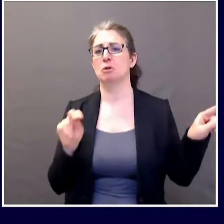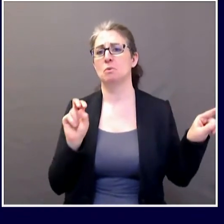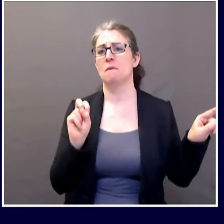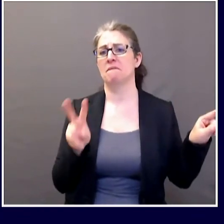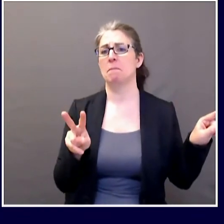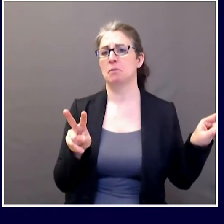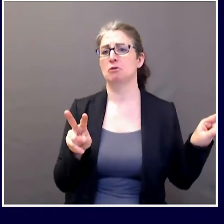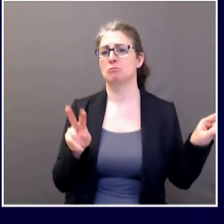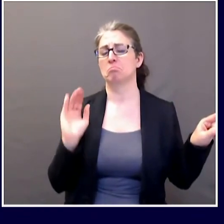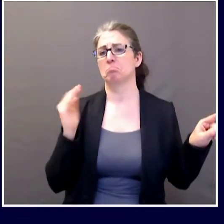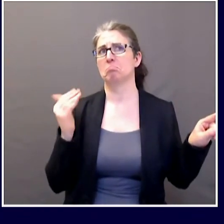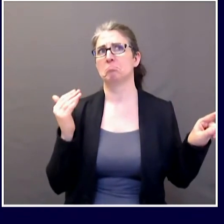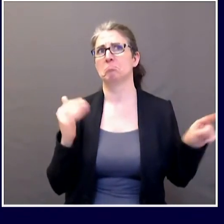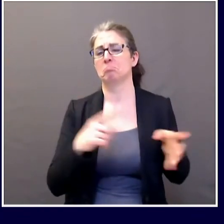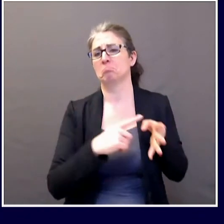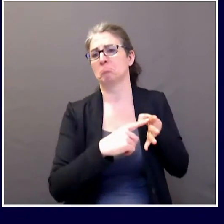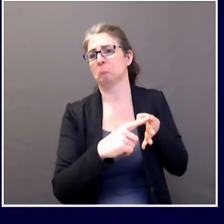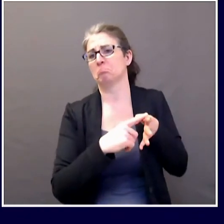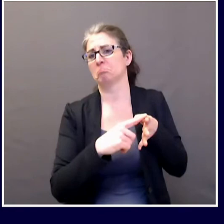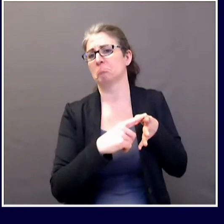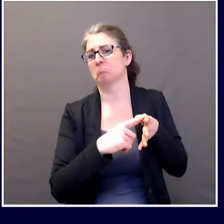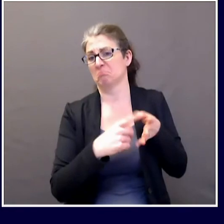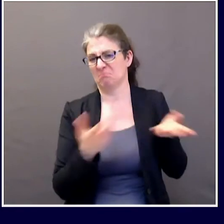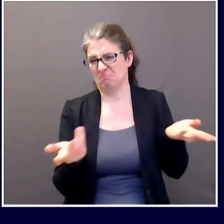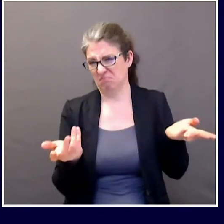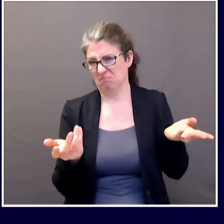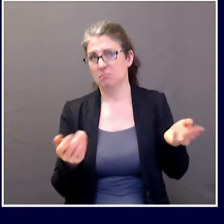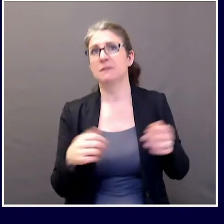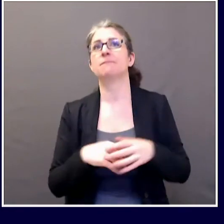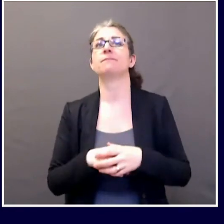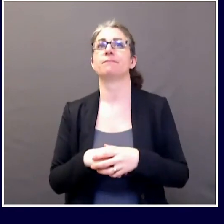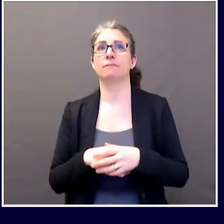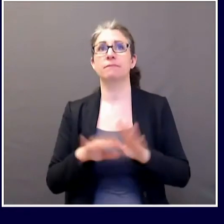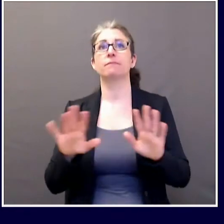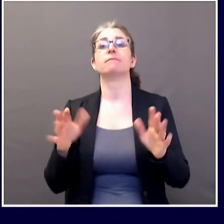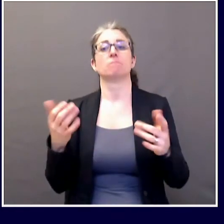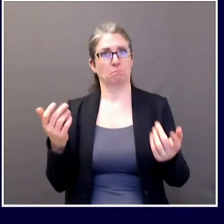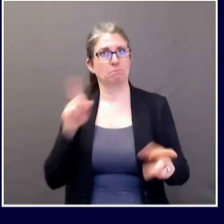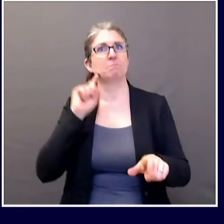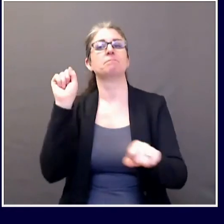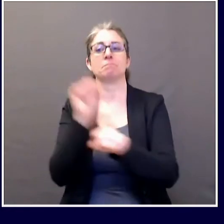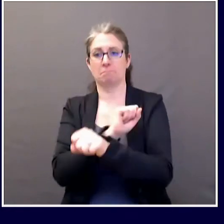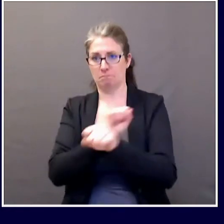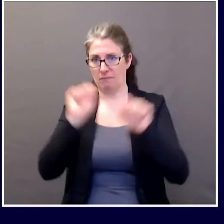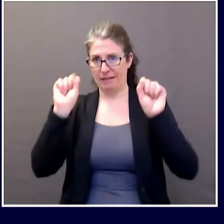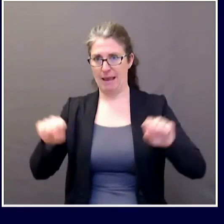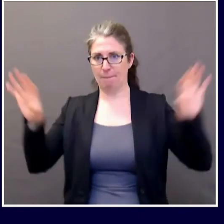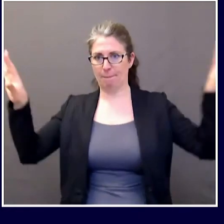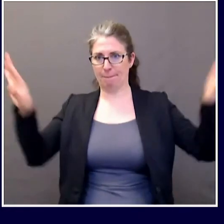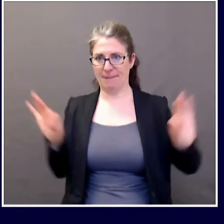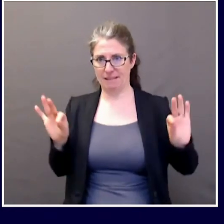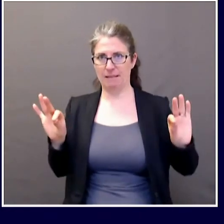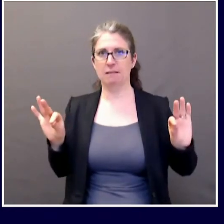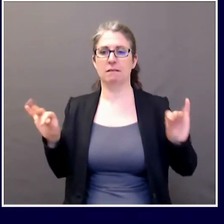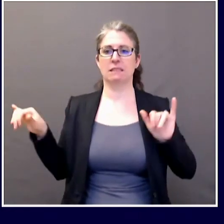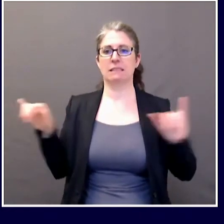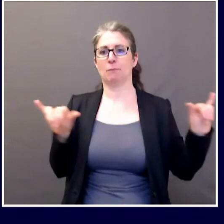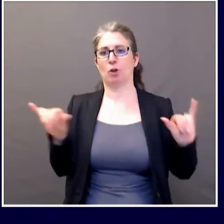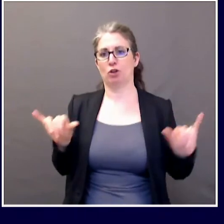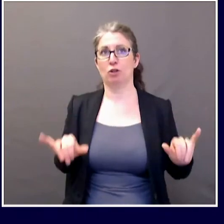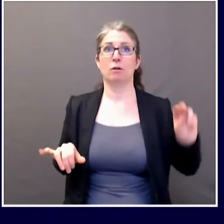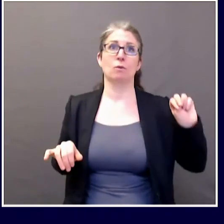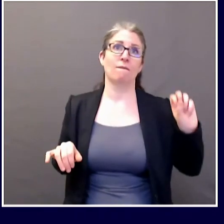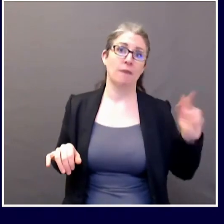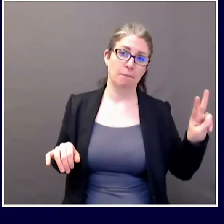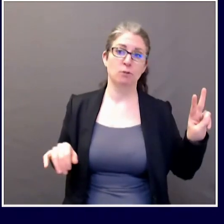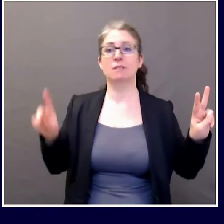November relative to our testing volume now. Back then in November, the testing volume was around 550 tests